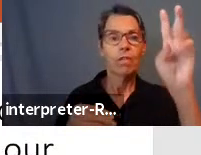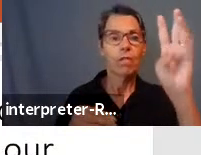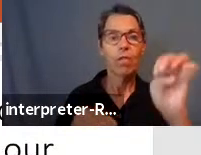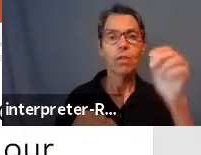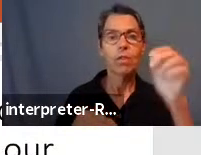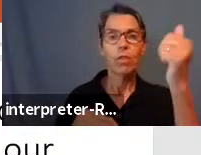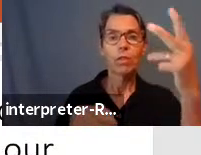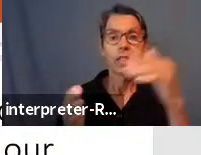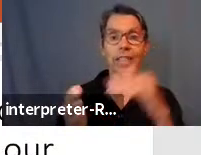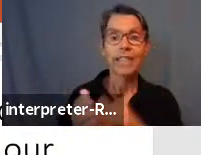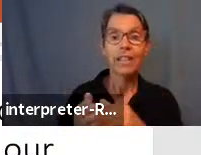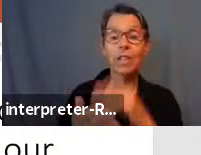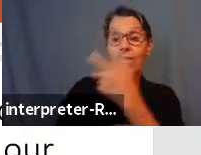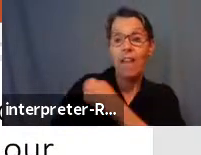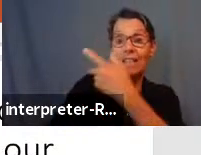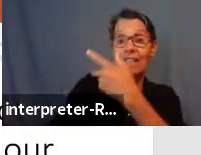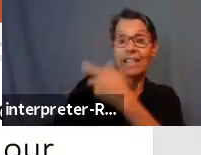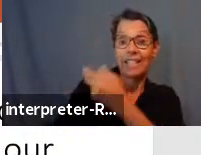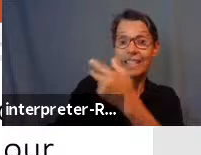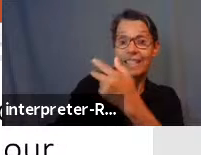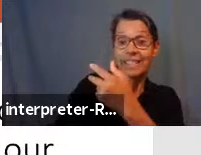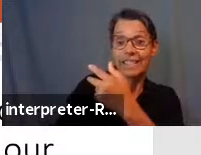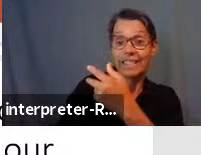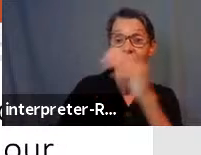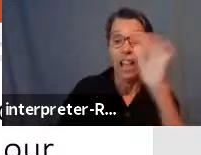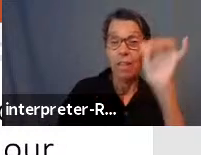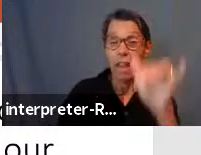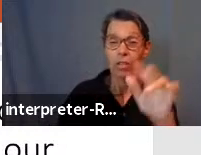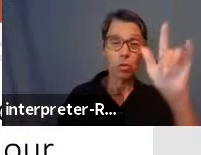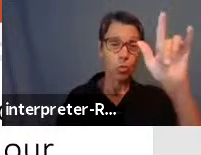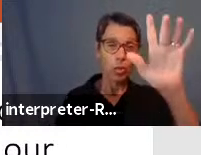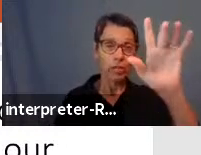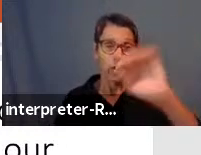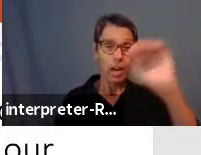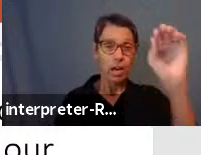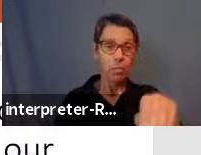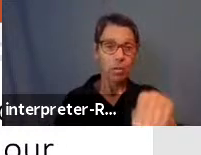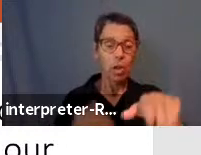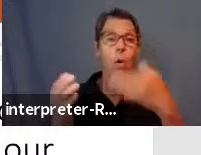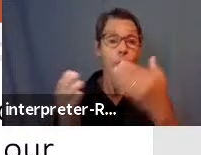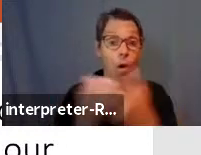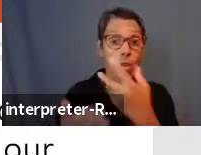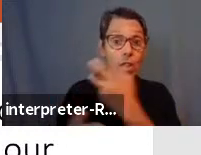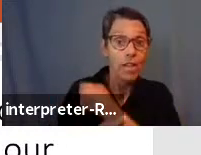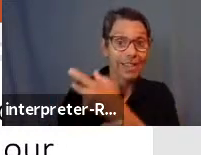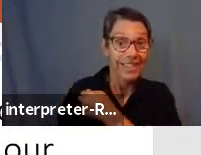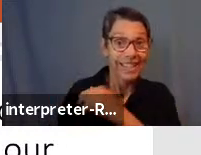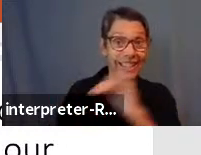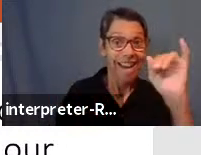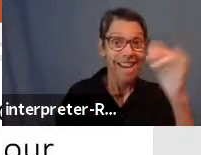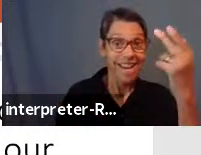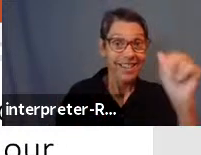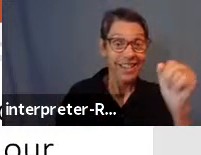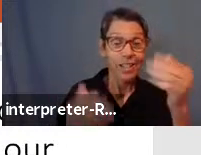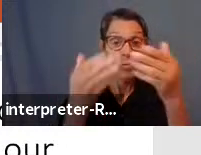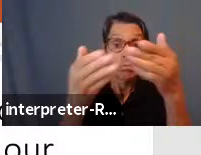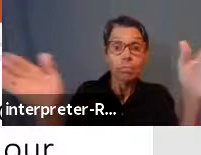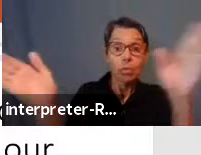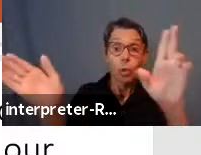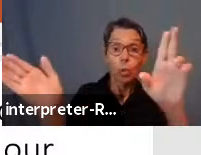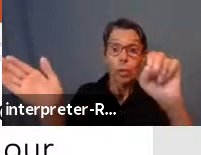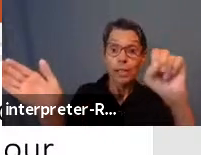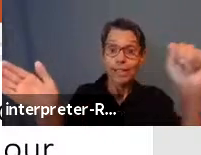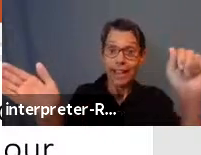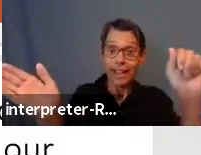vaccinations, and that's about 25% of all the vaccinations in the Indian Health Service nationwide. So our jurisdiction, out of our jurisdiction,